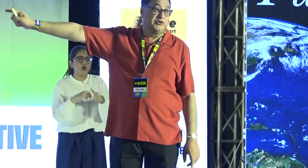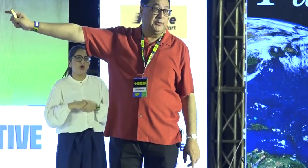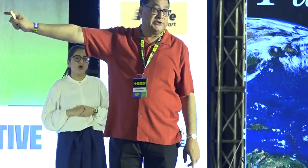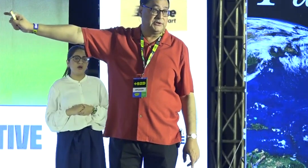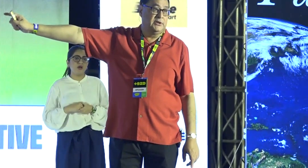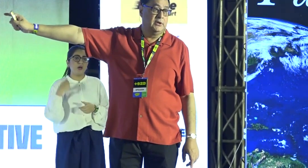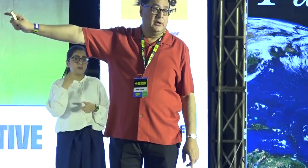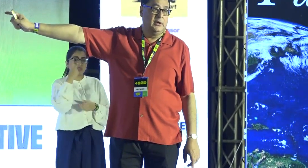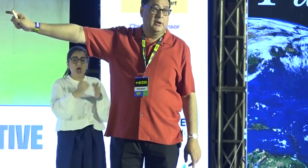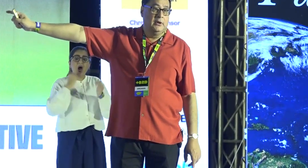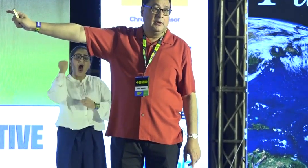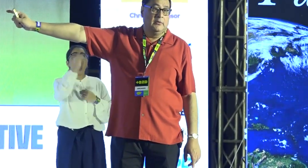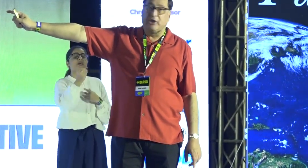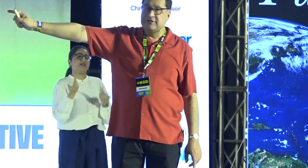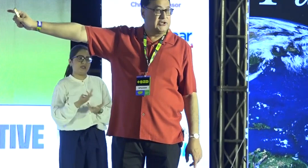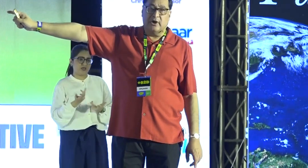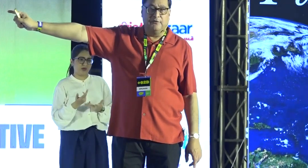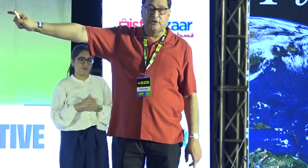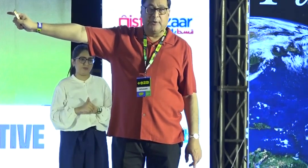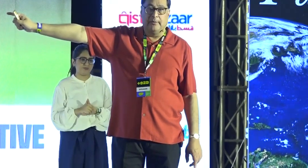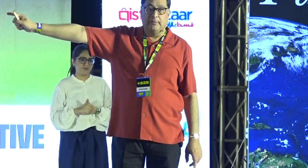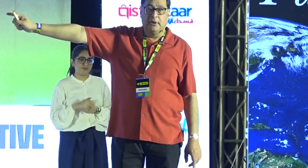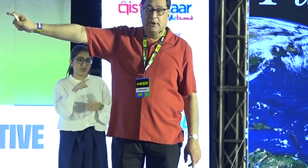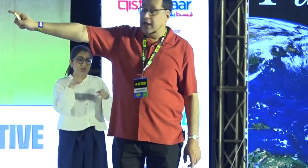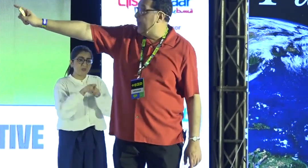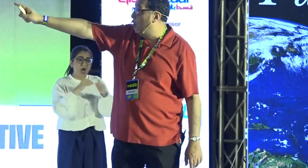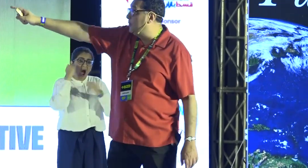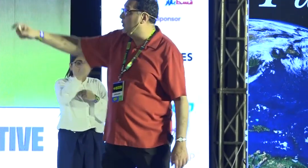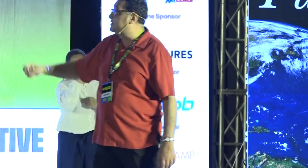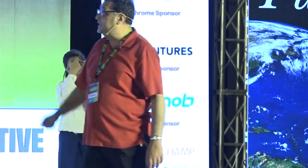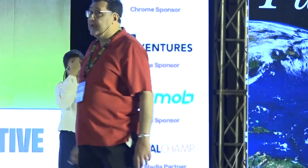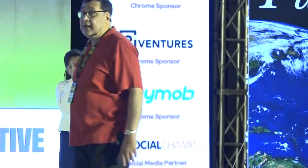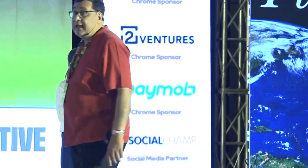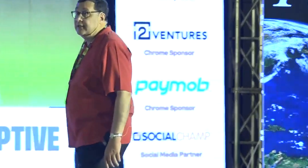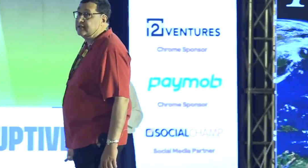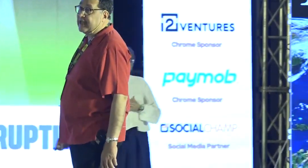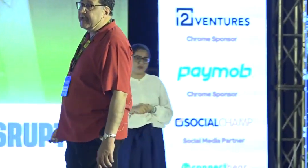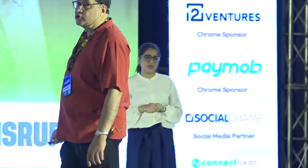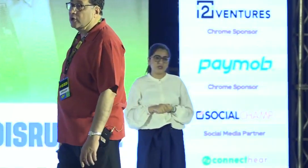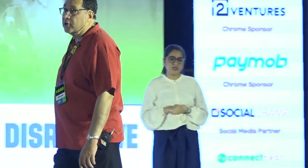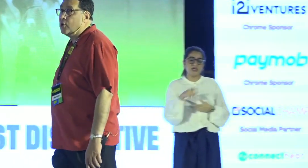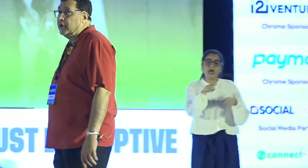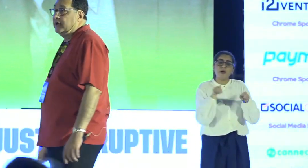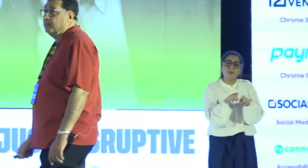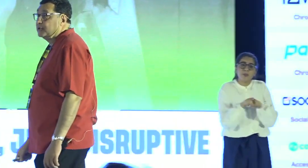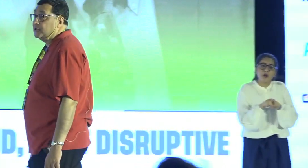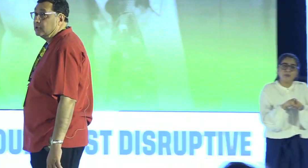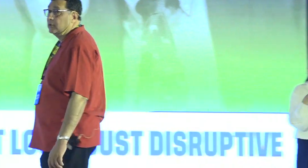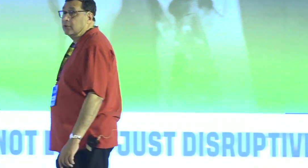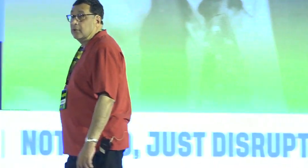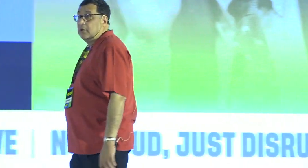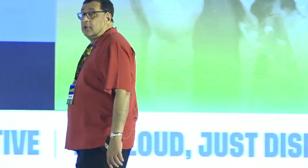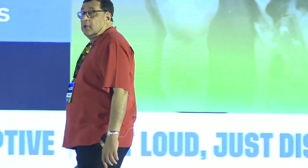put future pictures because this is not a future problem. I hope you can see that line. This is actual recorded